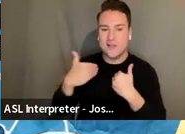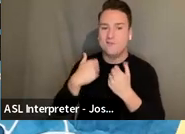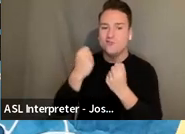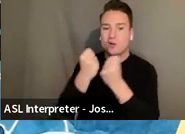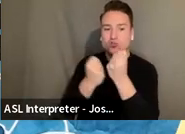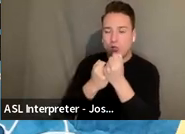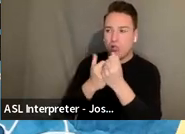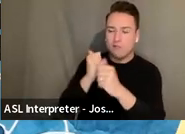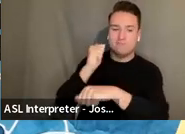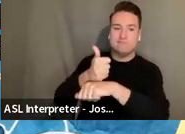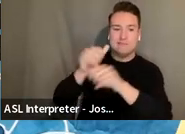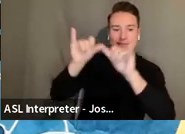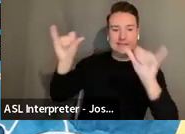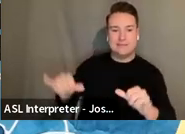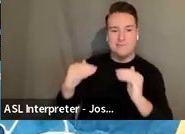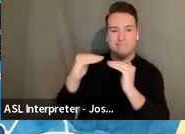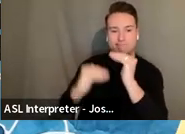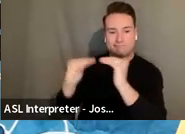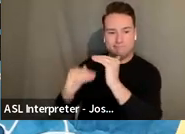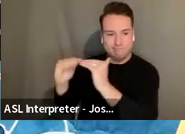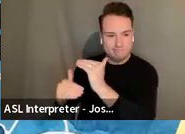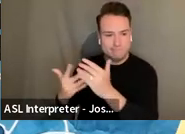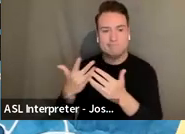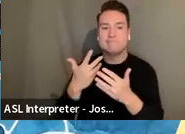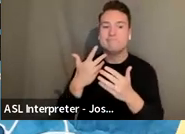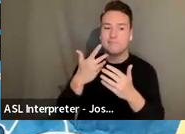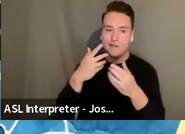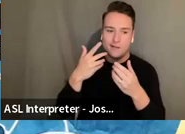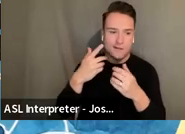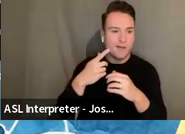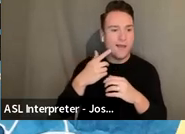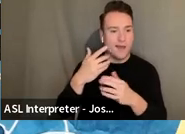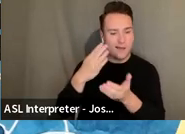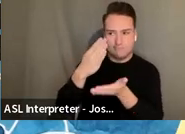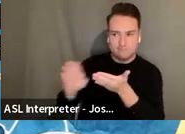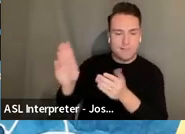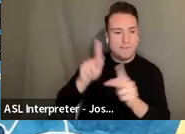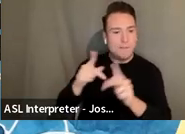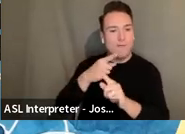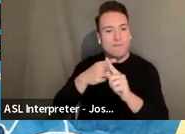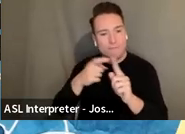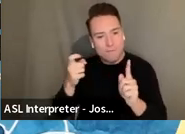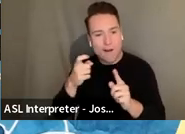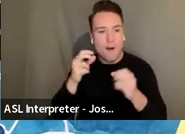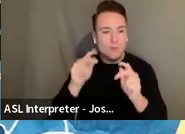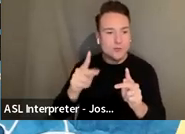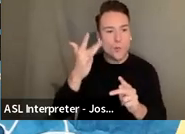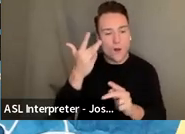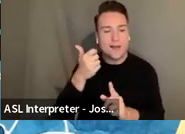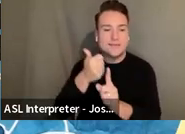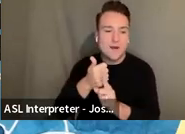from opportunities based on race, gender, disability, sexual orientation, class, age, geography,